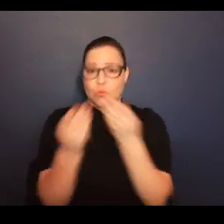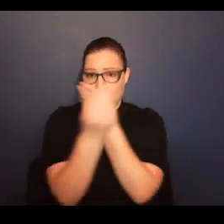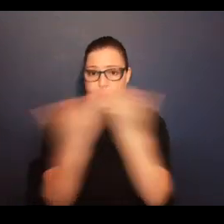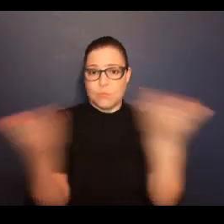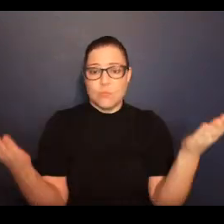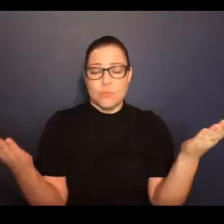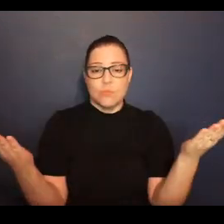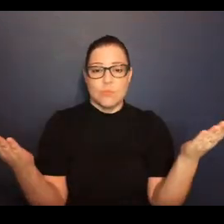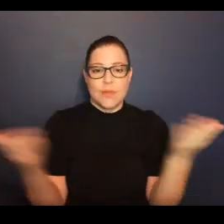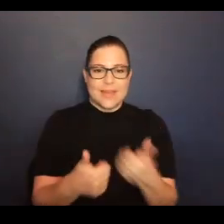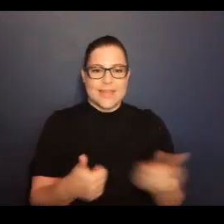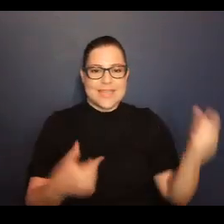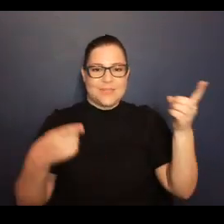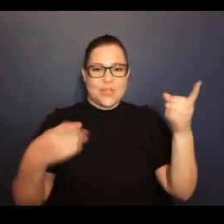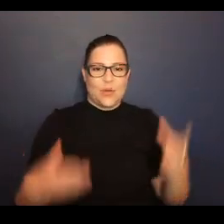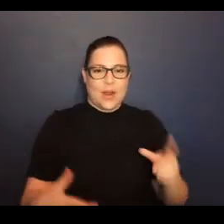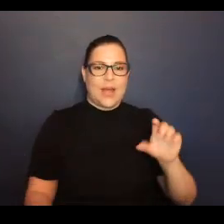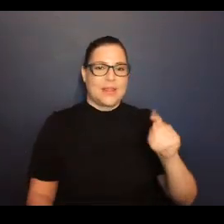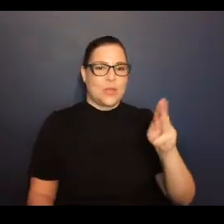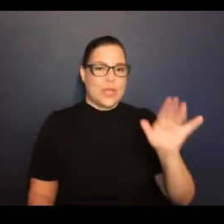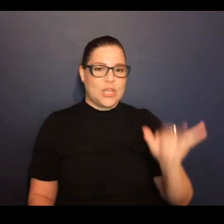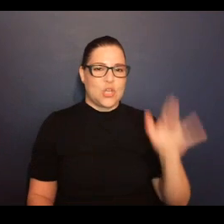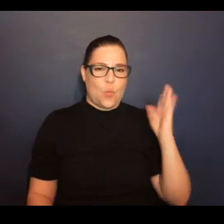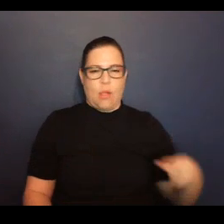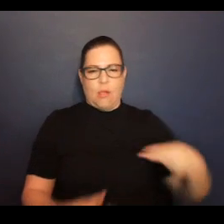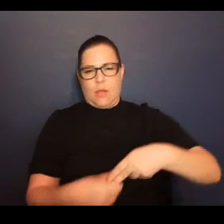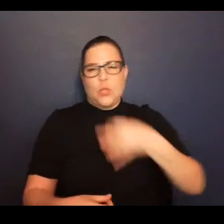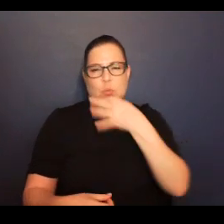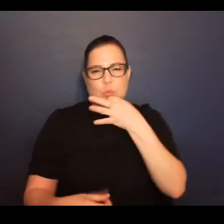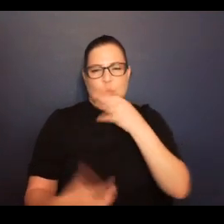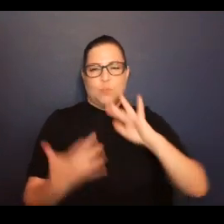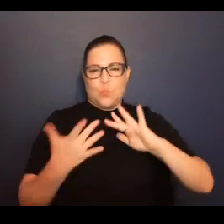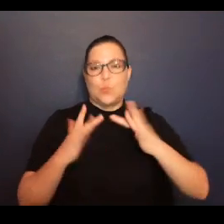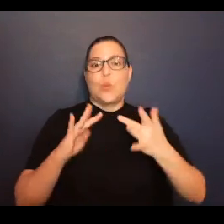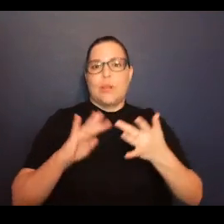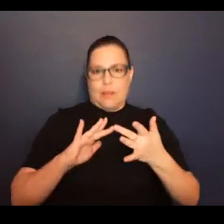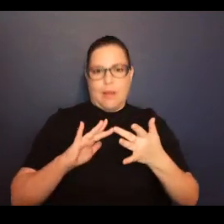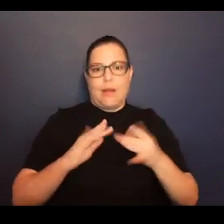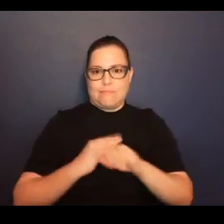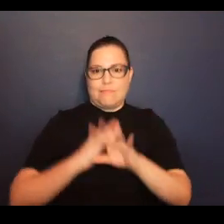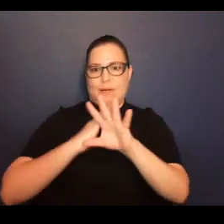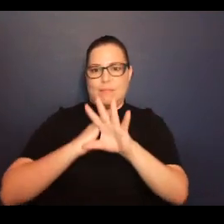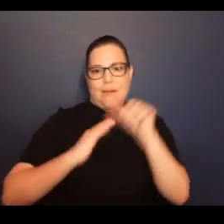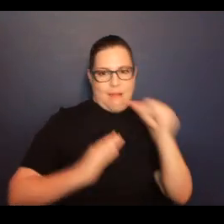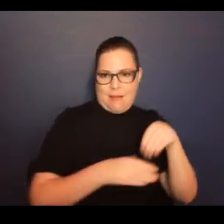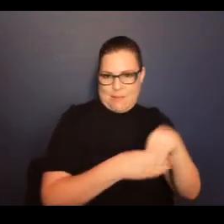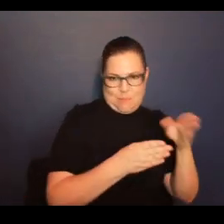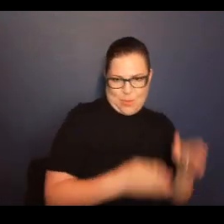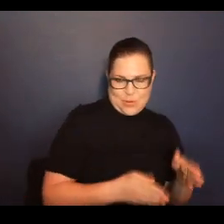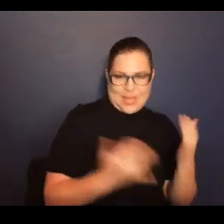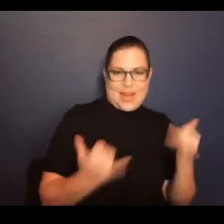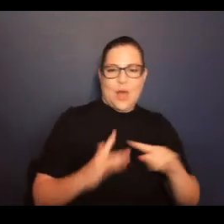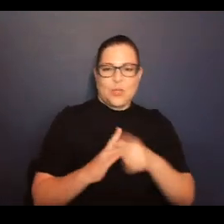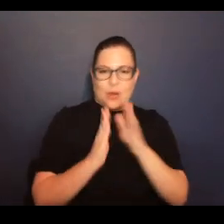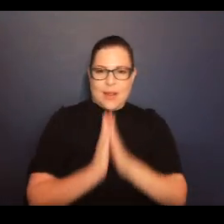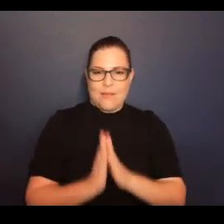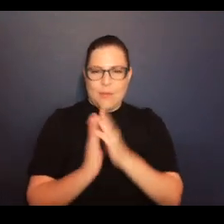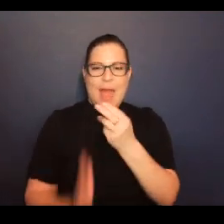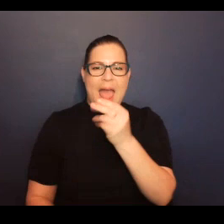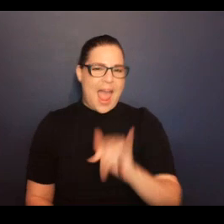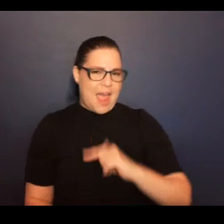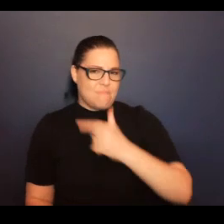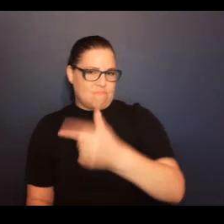that our Executive Director, Twee Shutt, will be joining us virtually this evening. And now let's begin the invocation. Board Member Hay, would you do us the